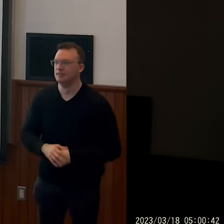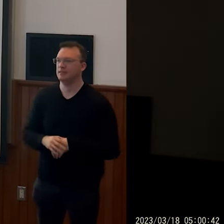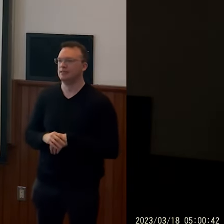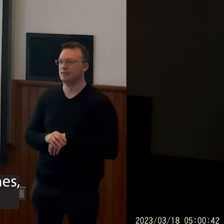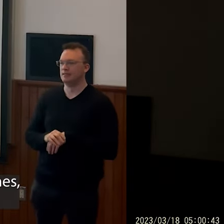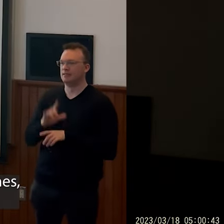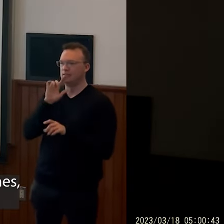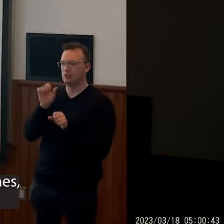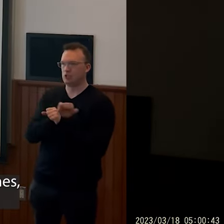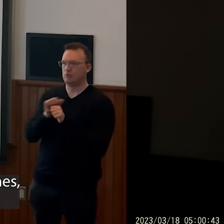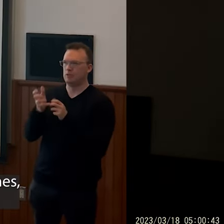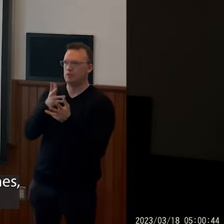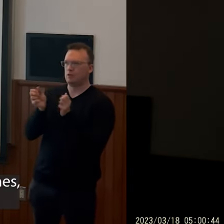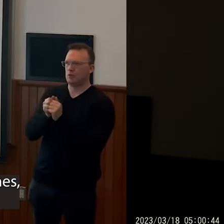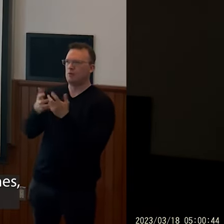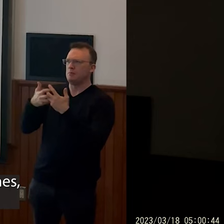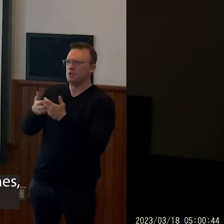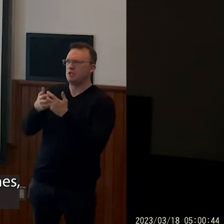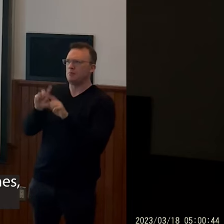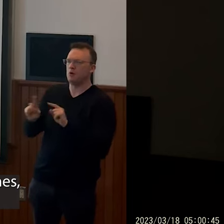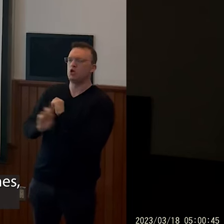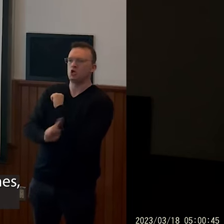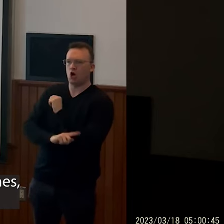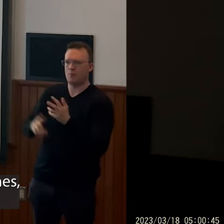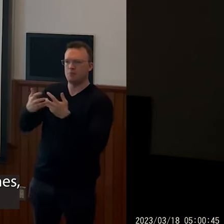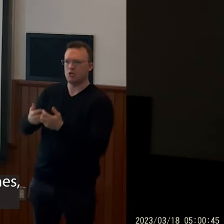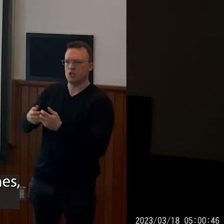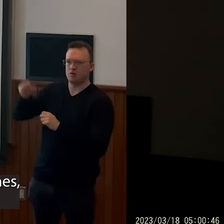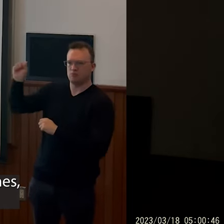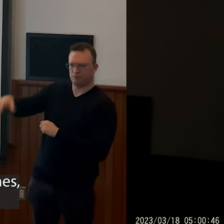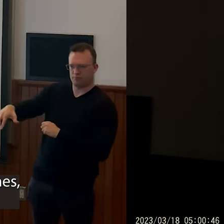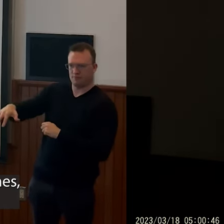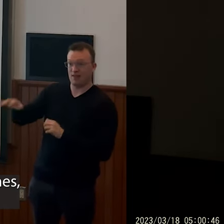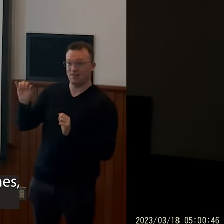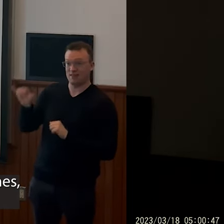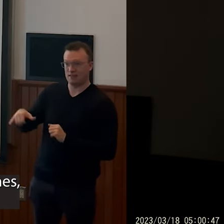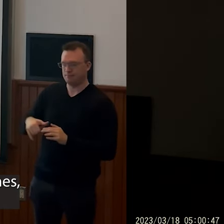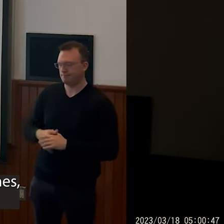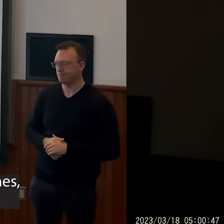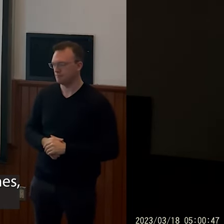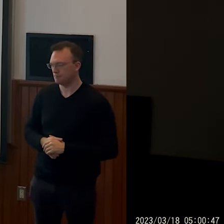I actually do deal with a washing machine, but it's a garbage disposal.